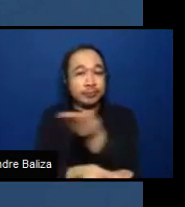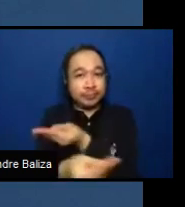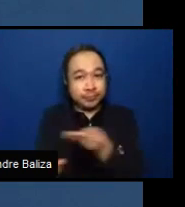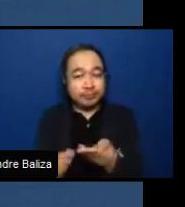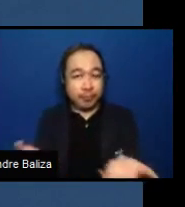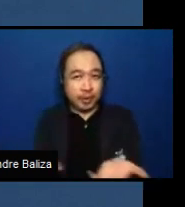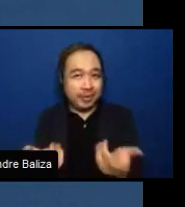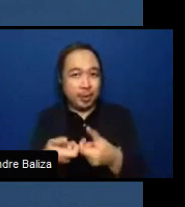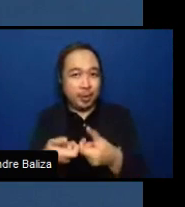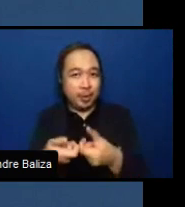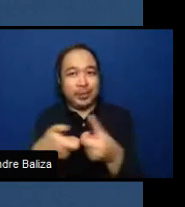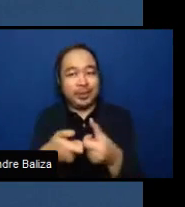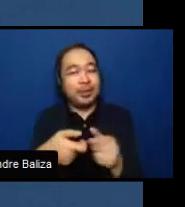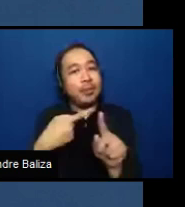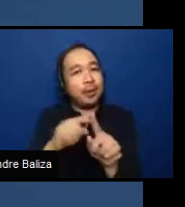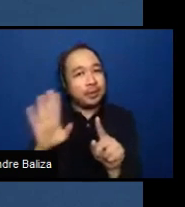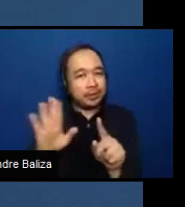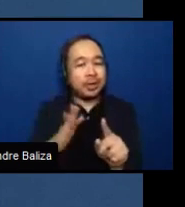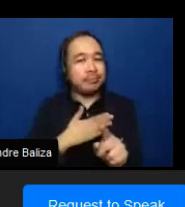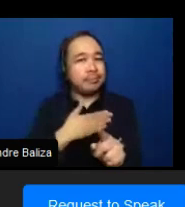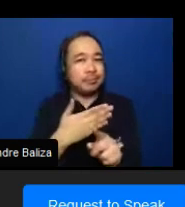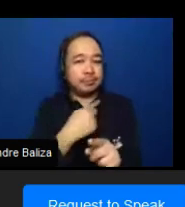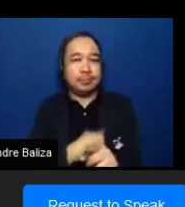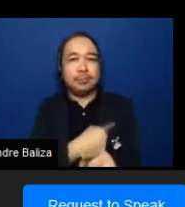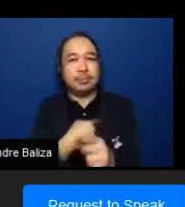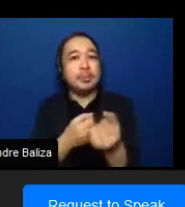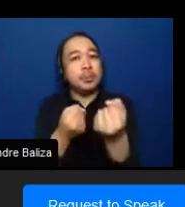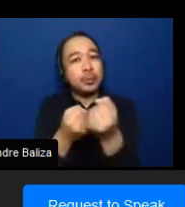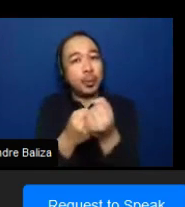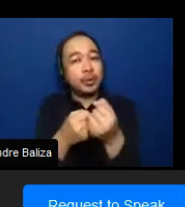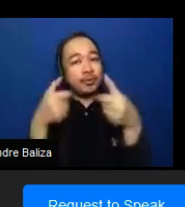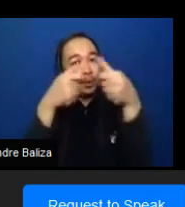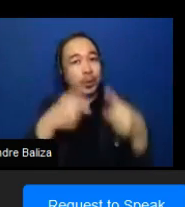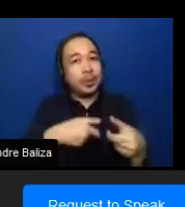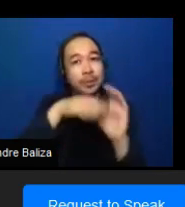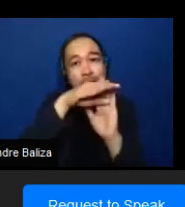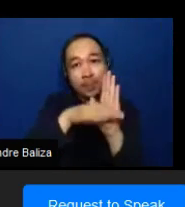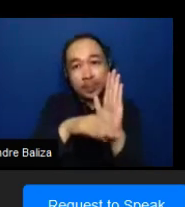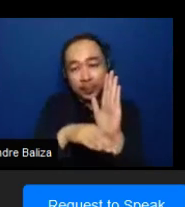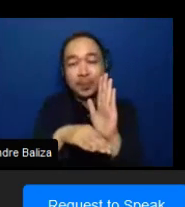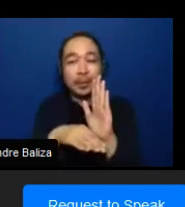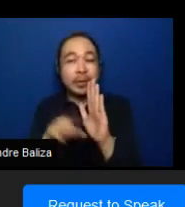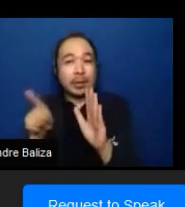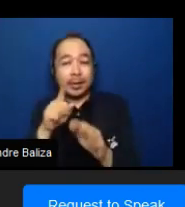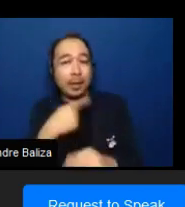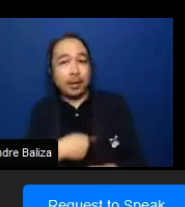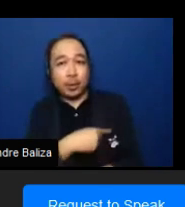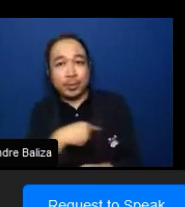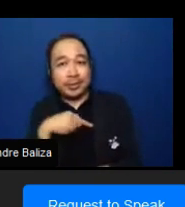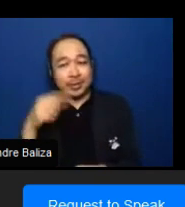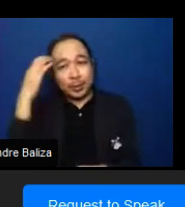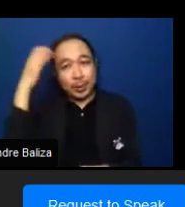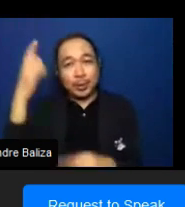as the expressed support for the indicator framework and the commitments of ministerial declaration and